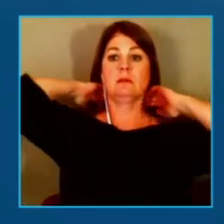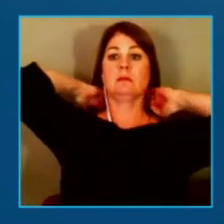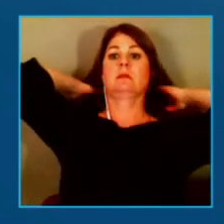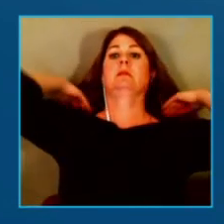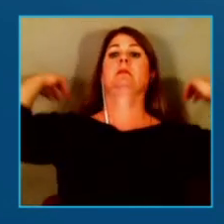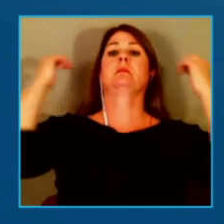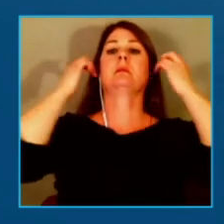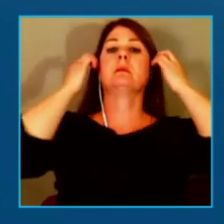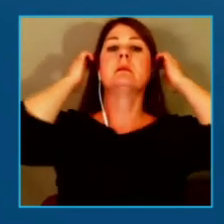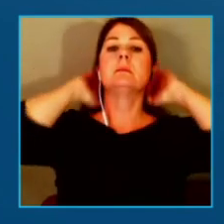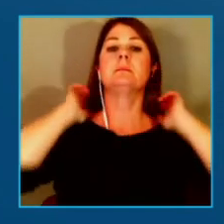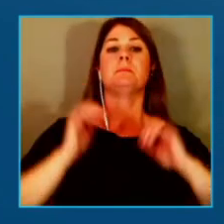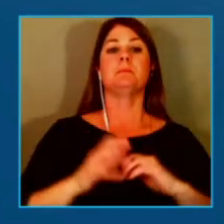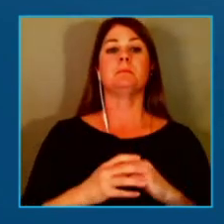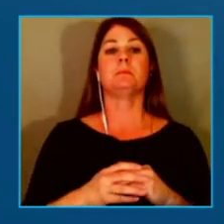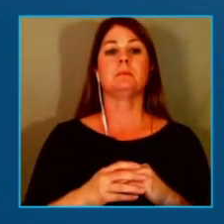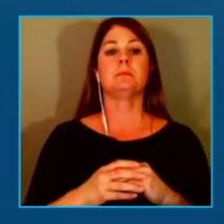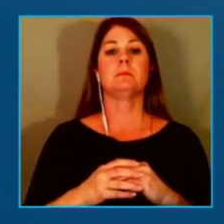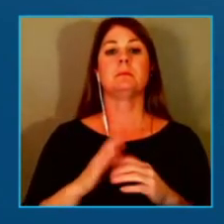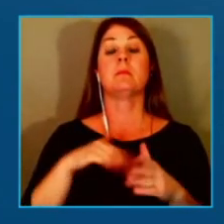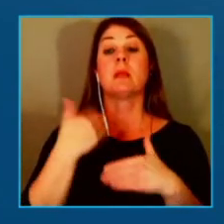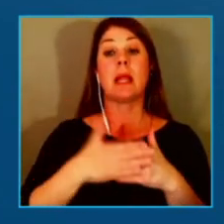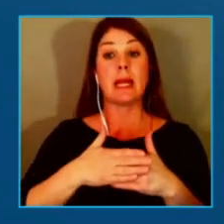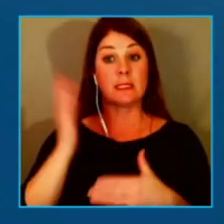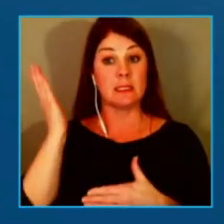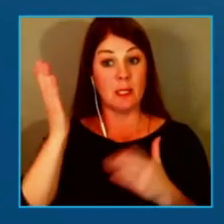Our next speaker